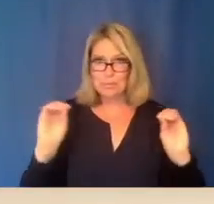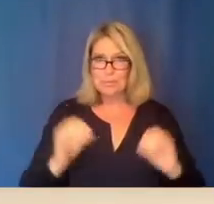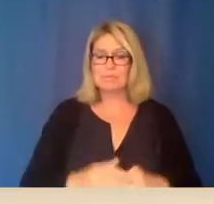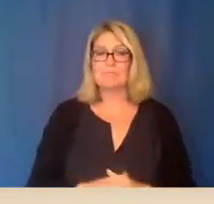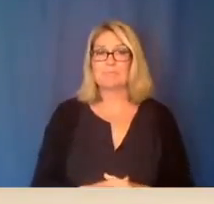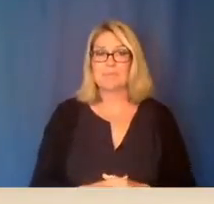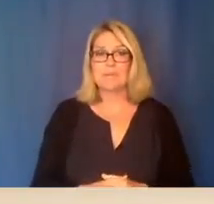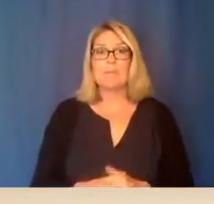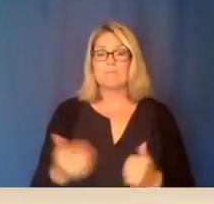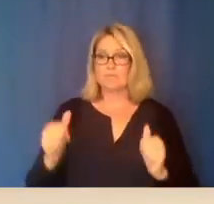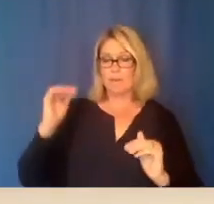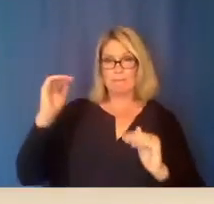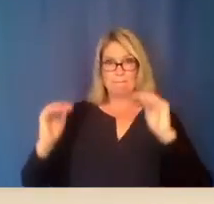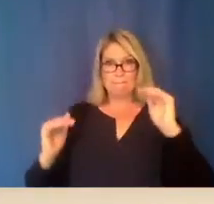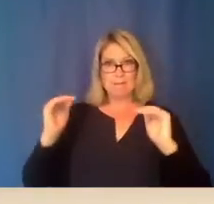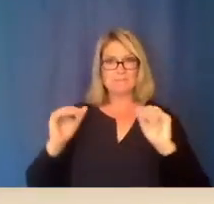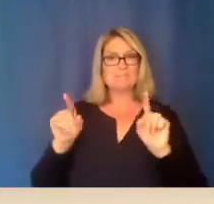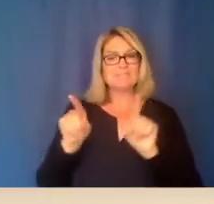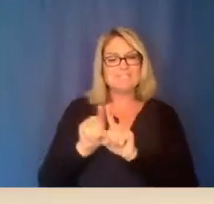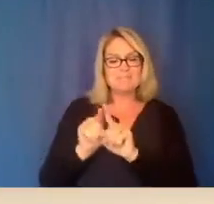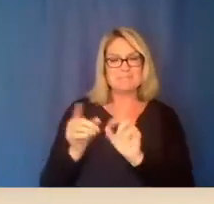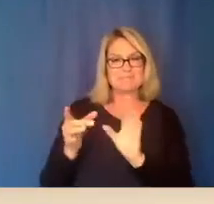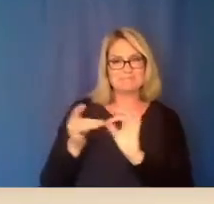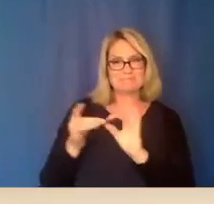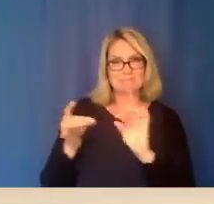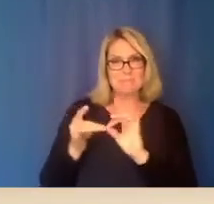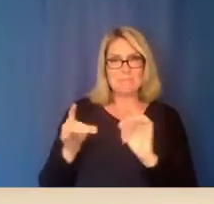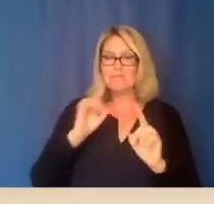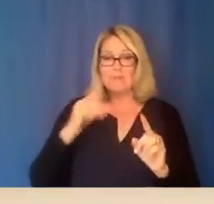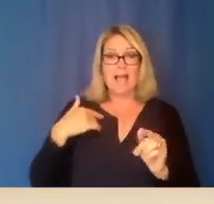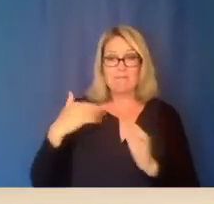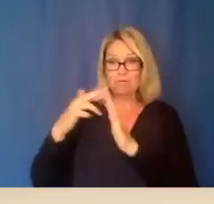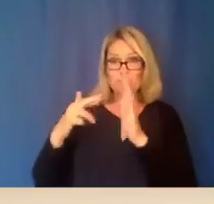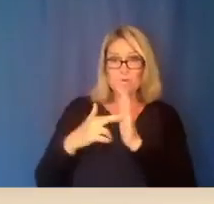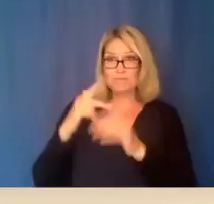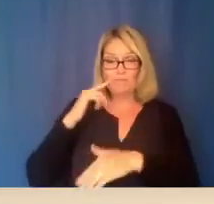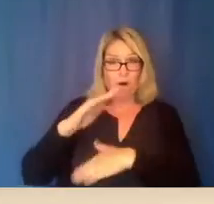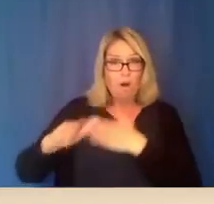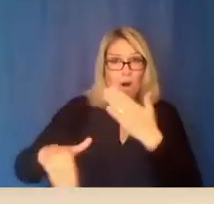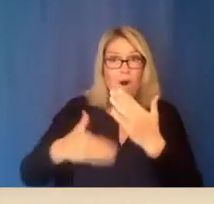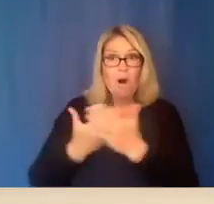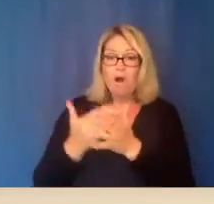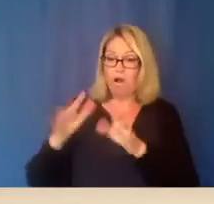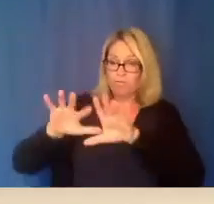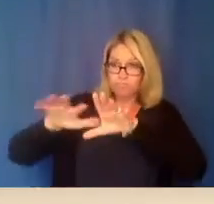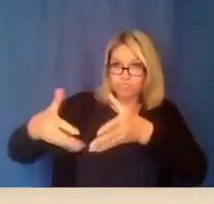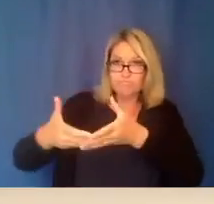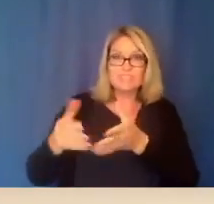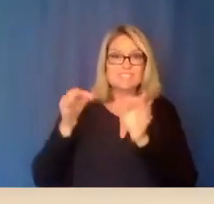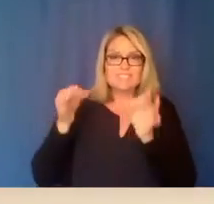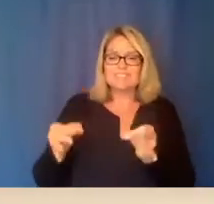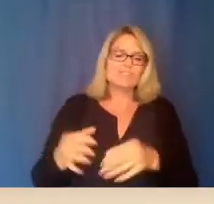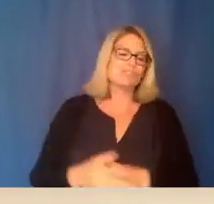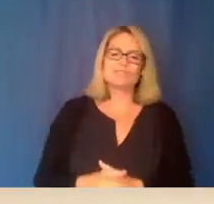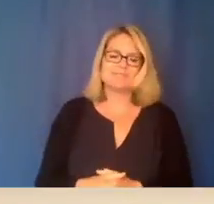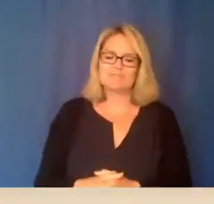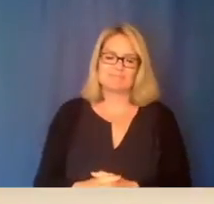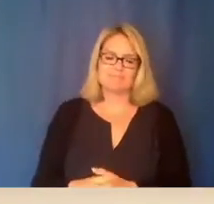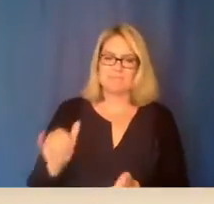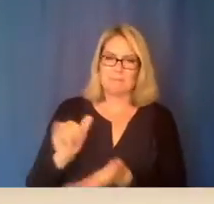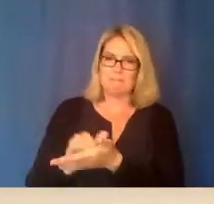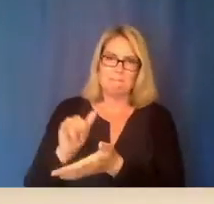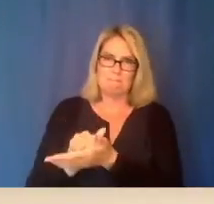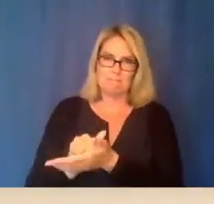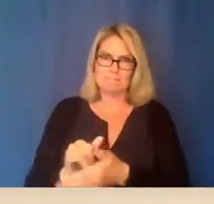we've discussed previously, there's no playbook to guide all the pandemic-related decisions. So as